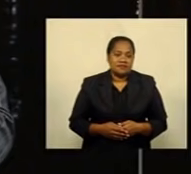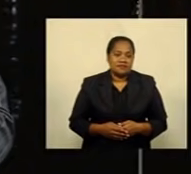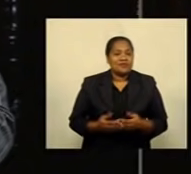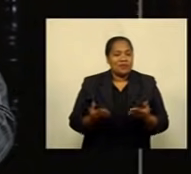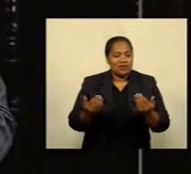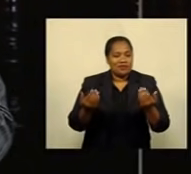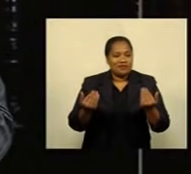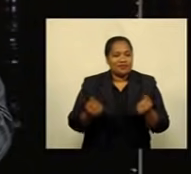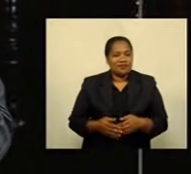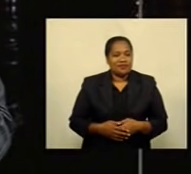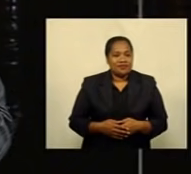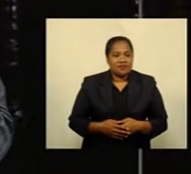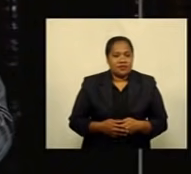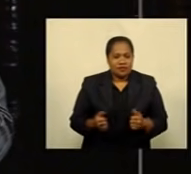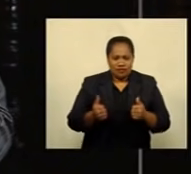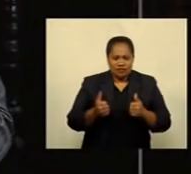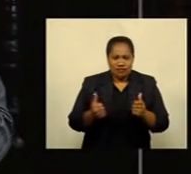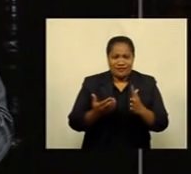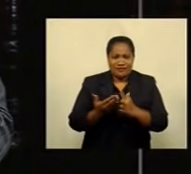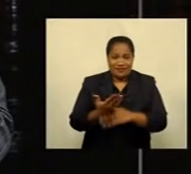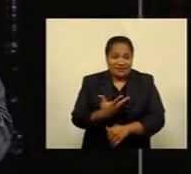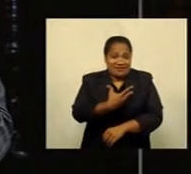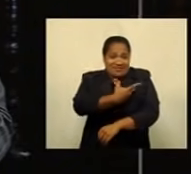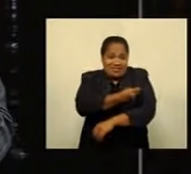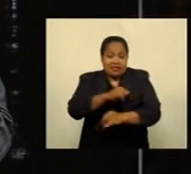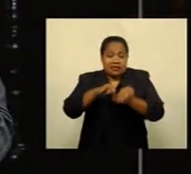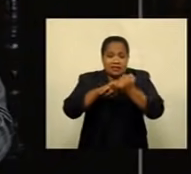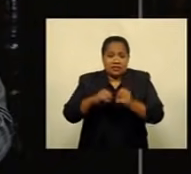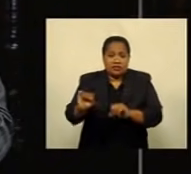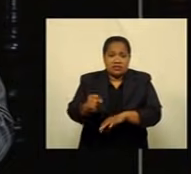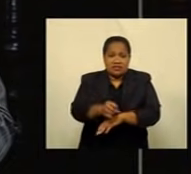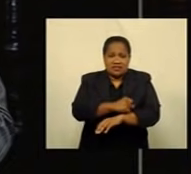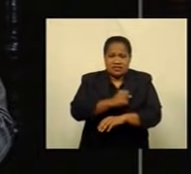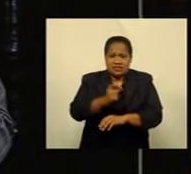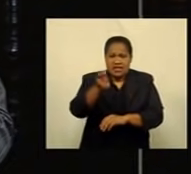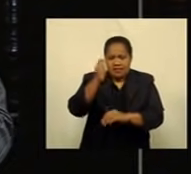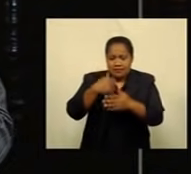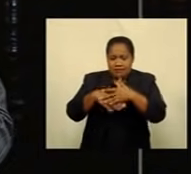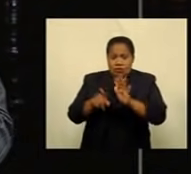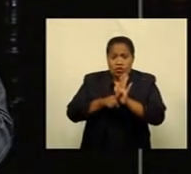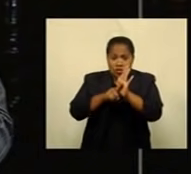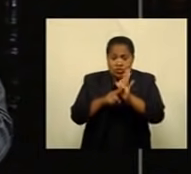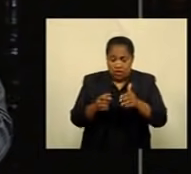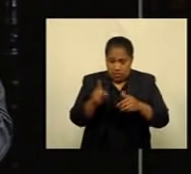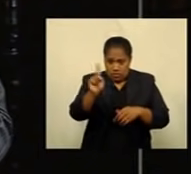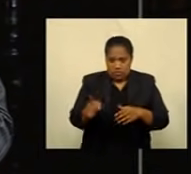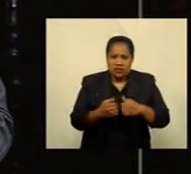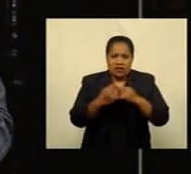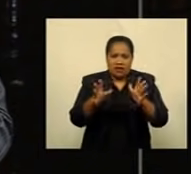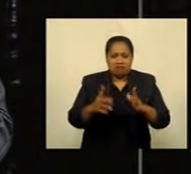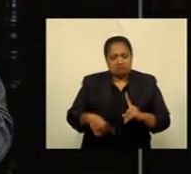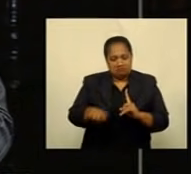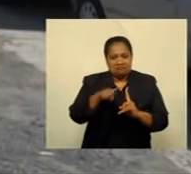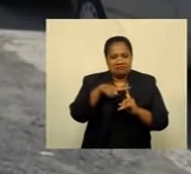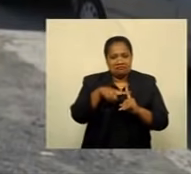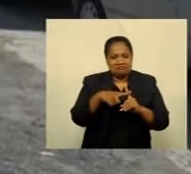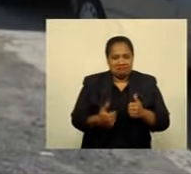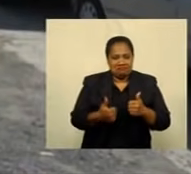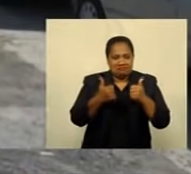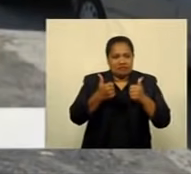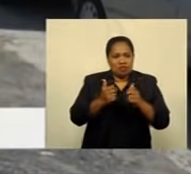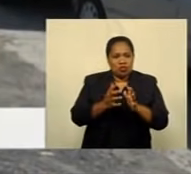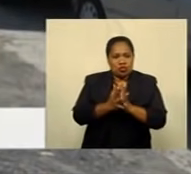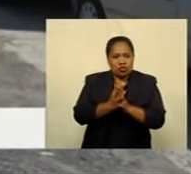Welcome back. The drive-through vaccination at the South Seas Club in Lautoka that started today has been positive. Cars were lined up at the